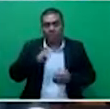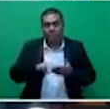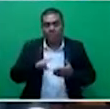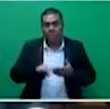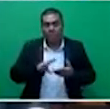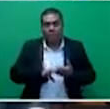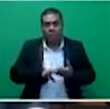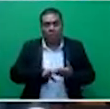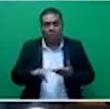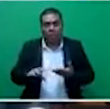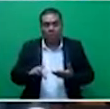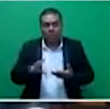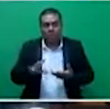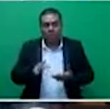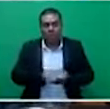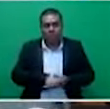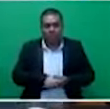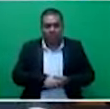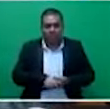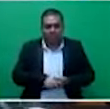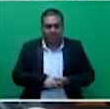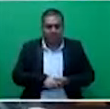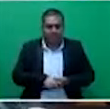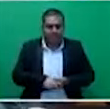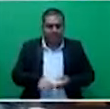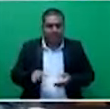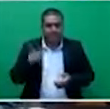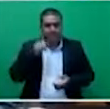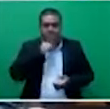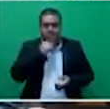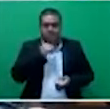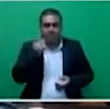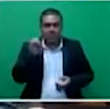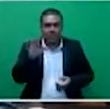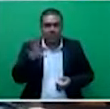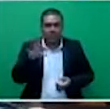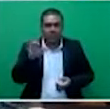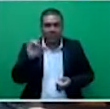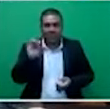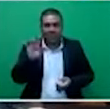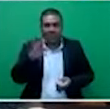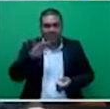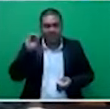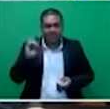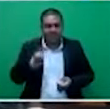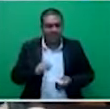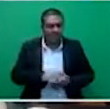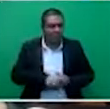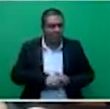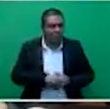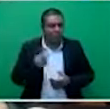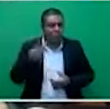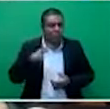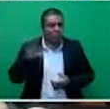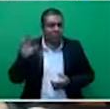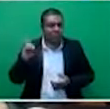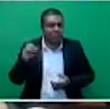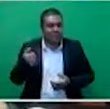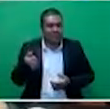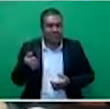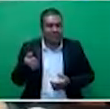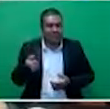in the past, borrowed at over 7 to 10% at 10 or 15-year terms. In 2006, the